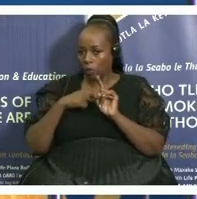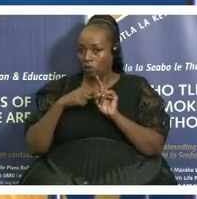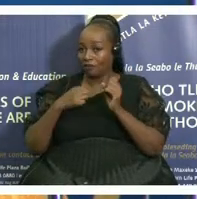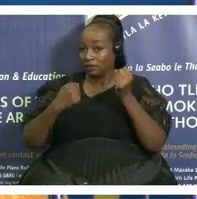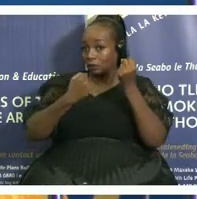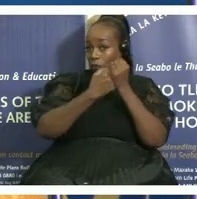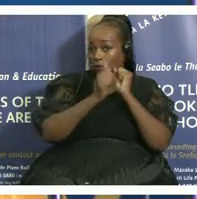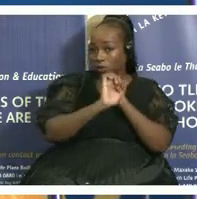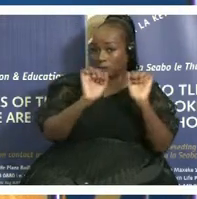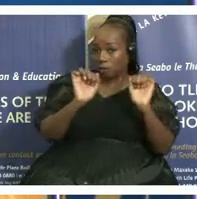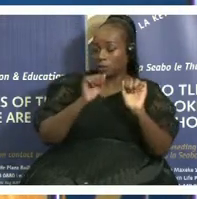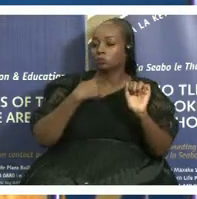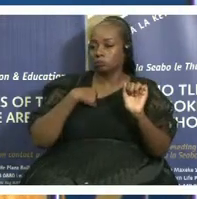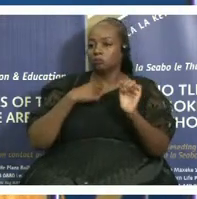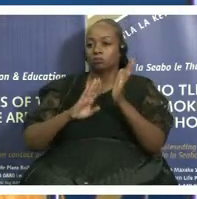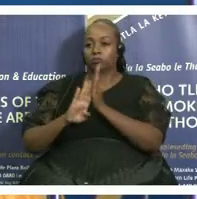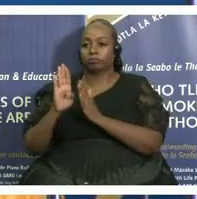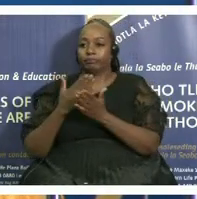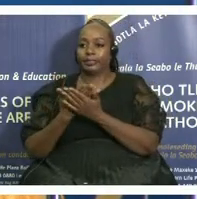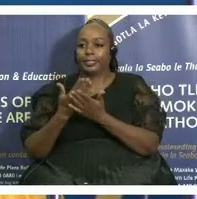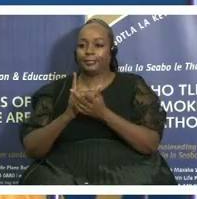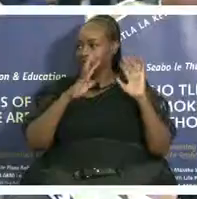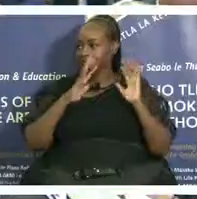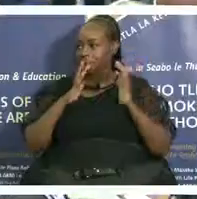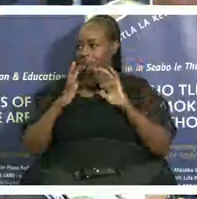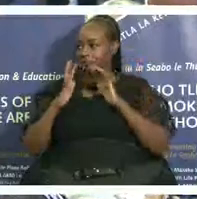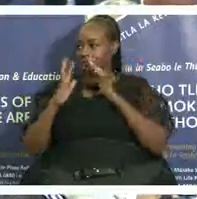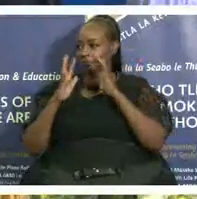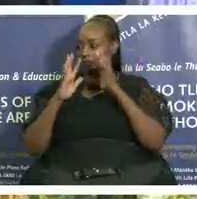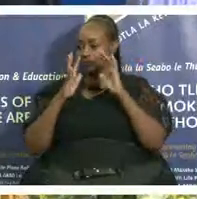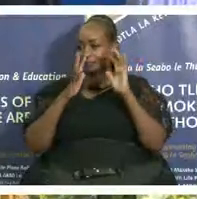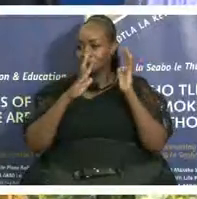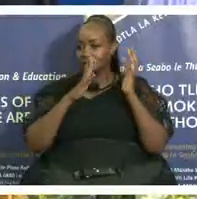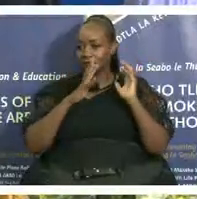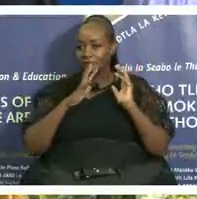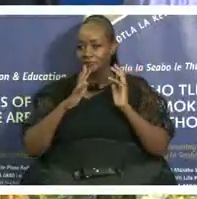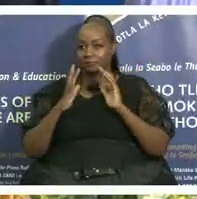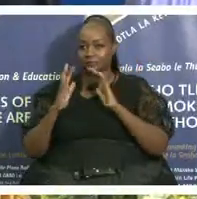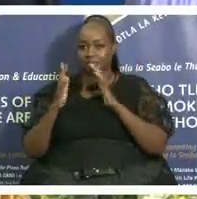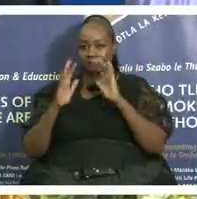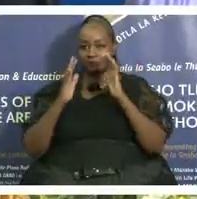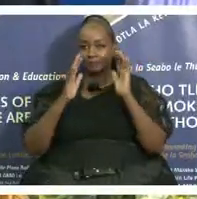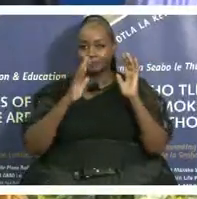development in our endless pursuit of a...